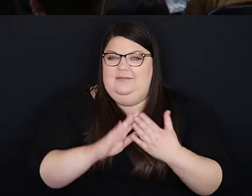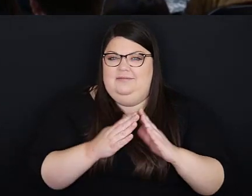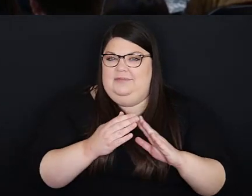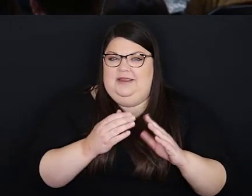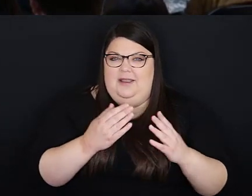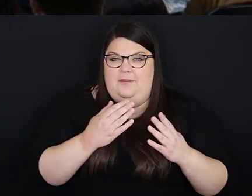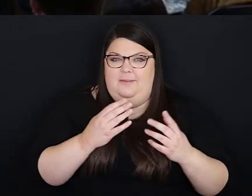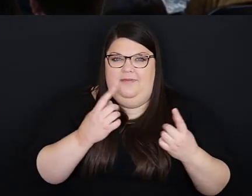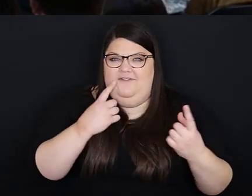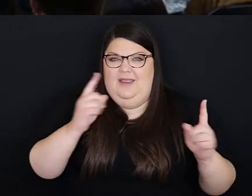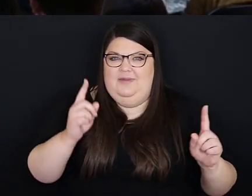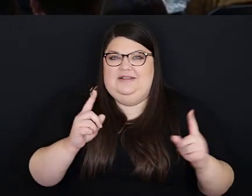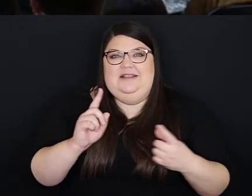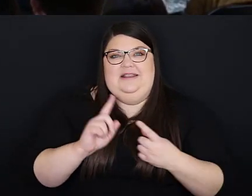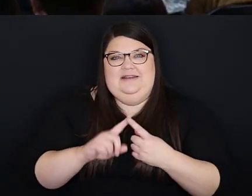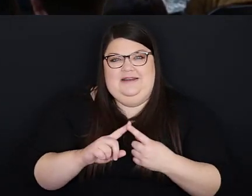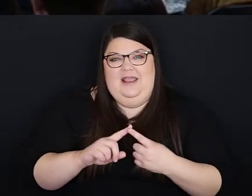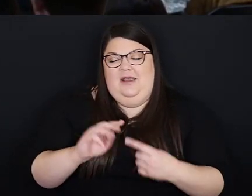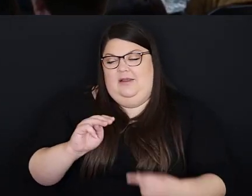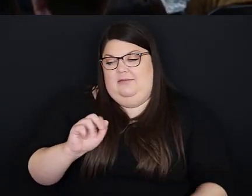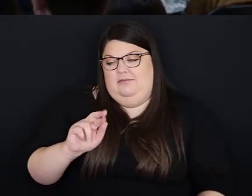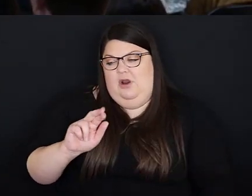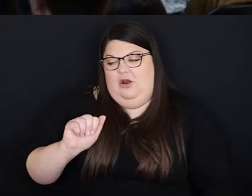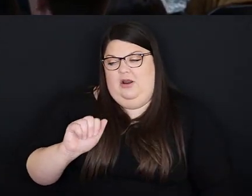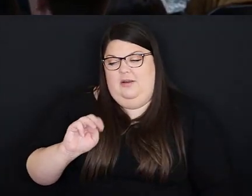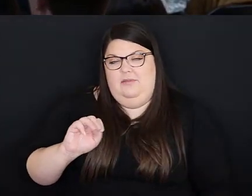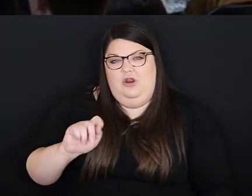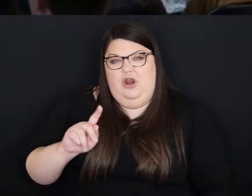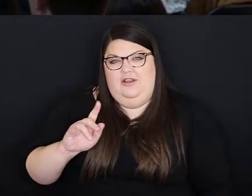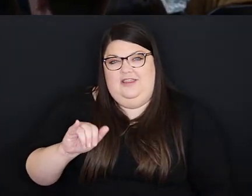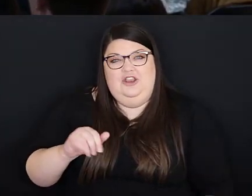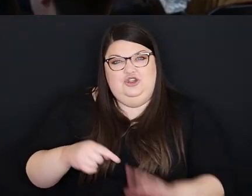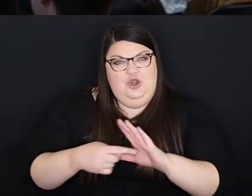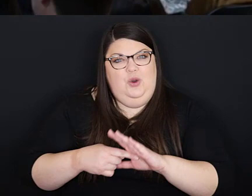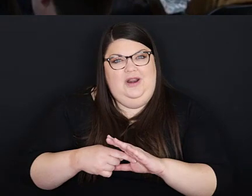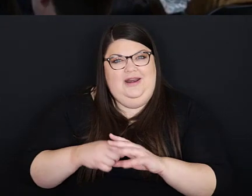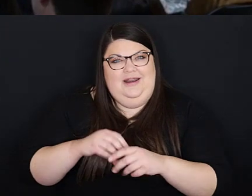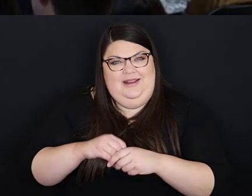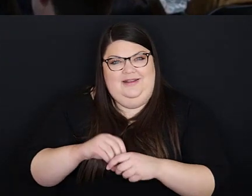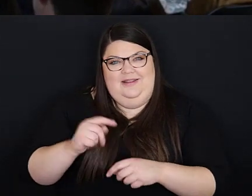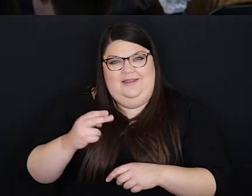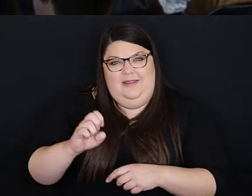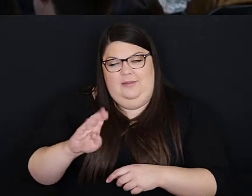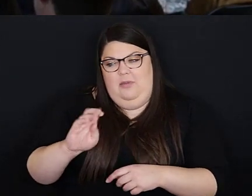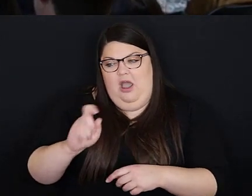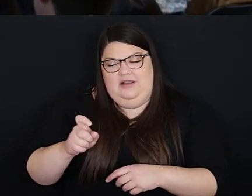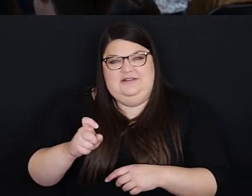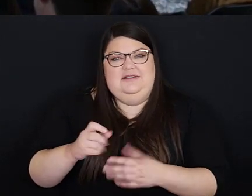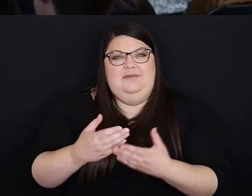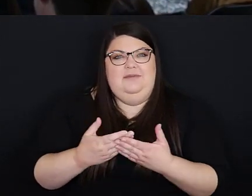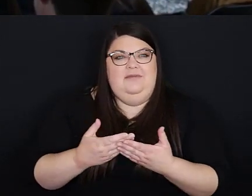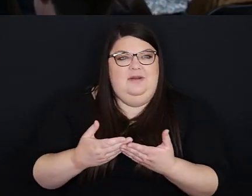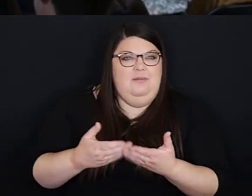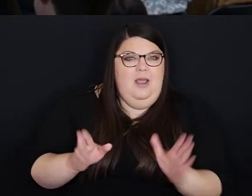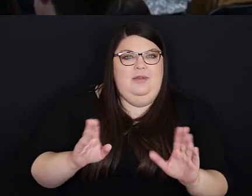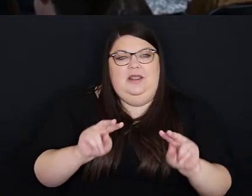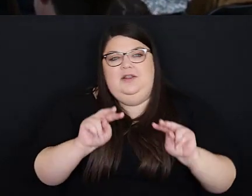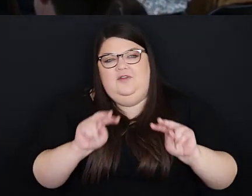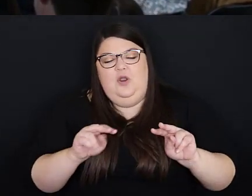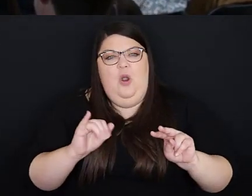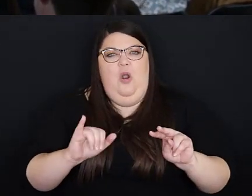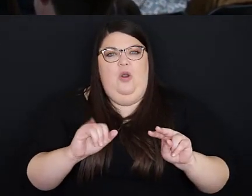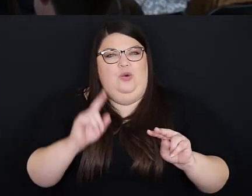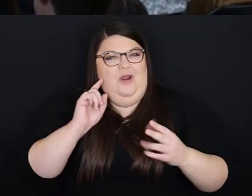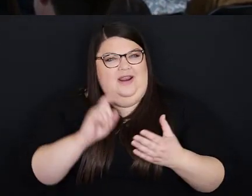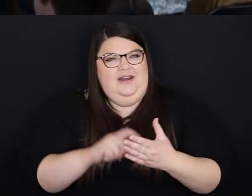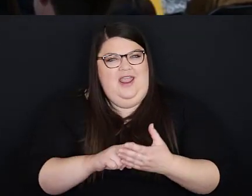until Mara McCarthy showed it at the box that it sort of started creeping back into public view, and we started to recognize you as an artist who had